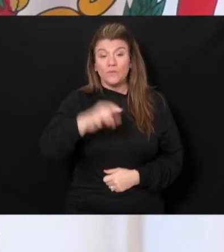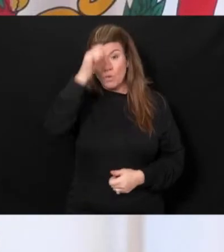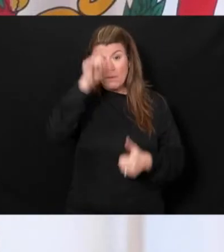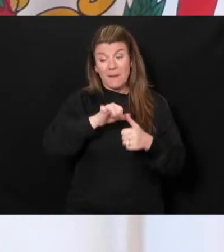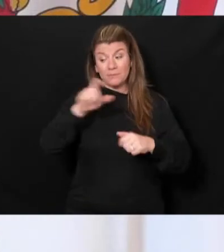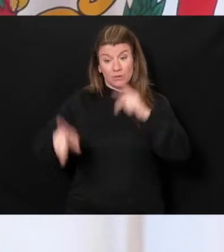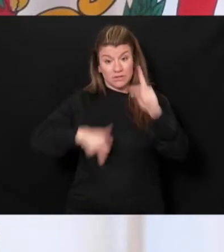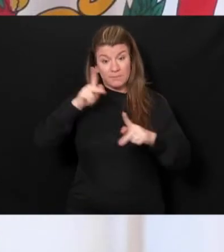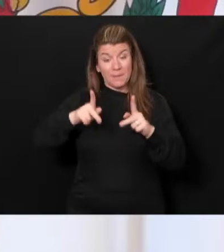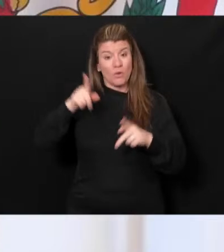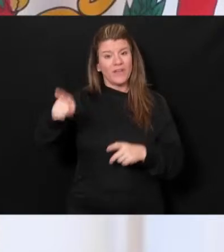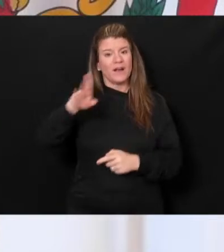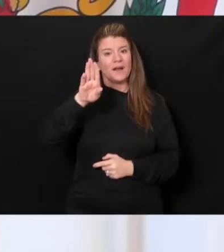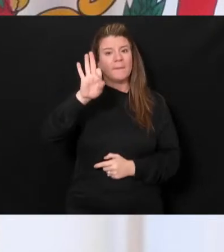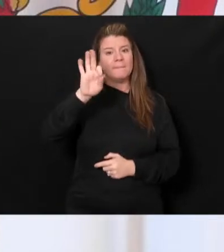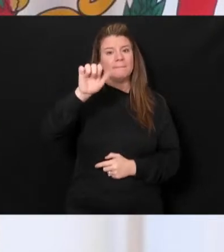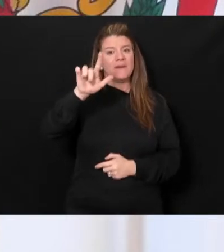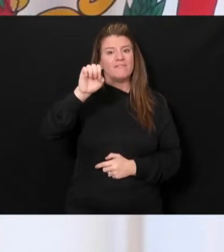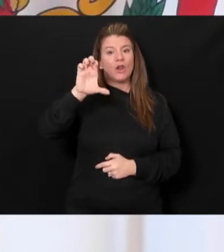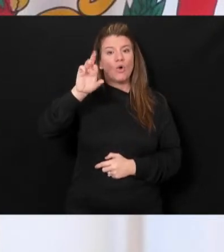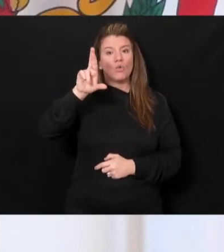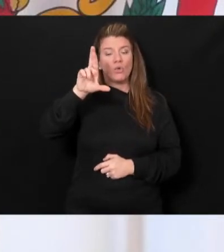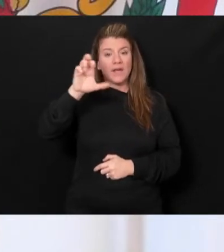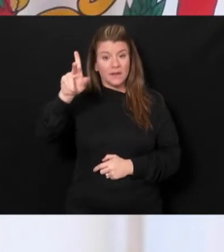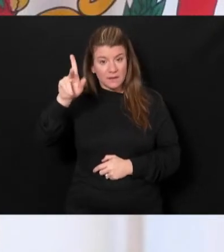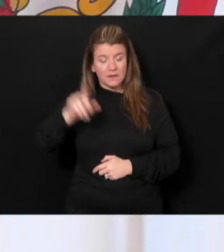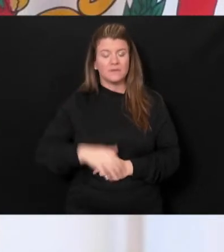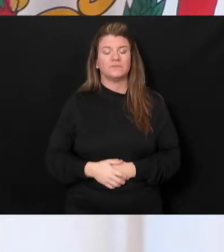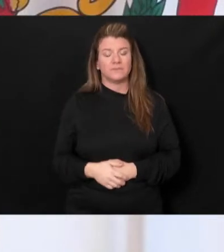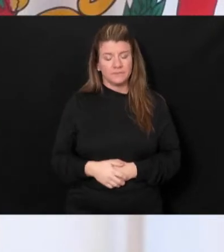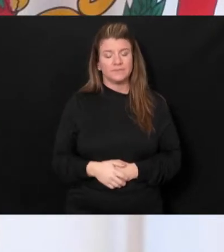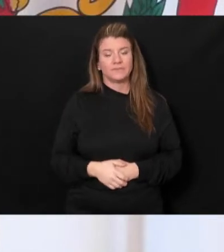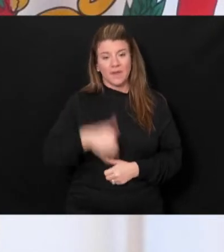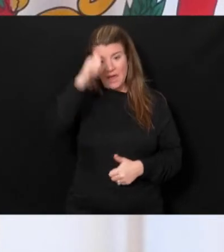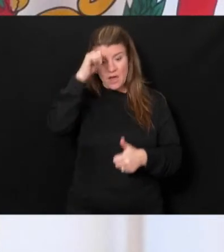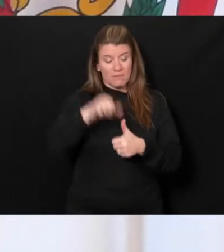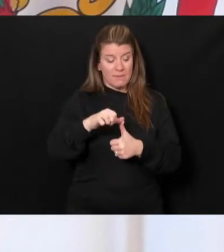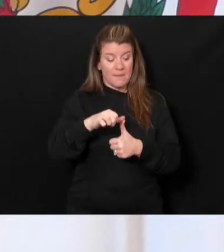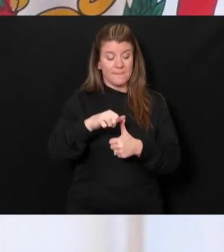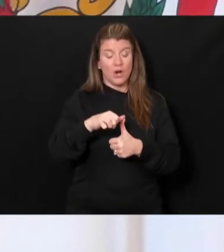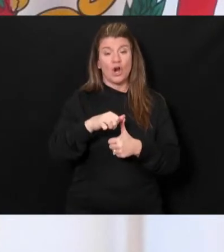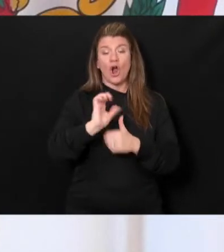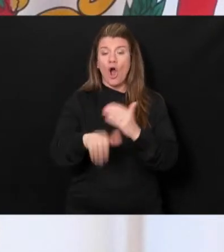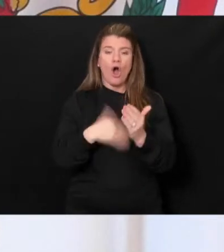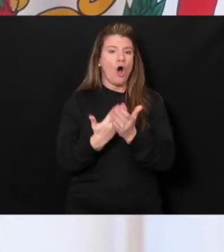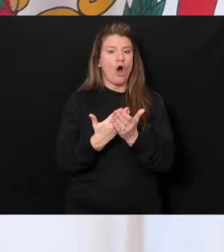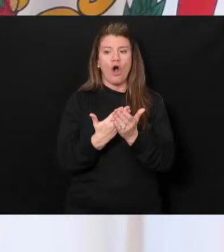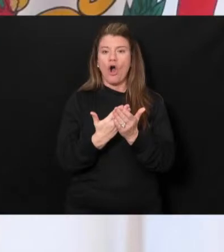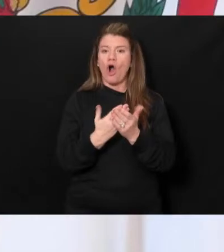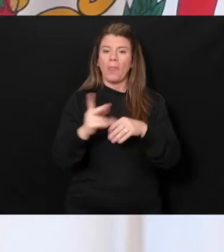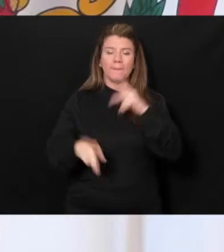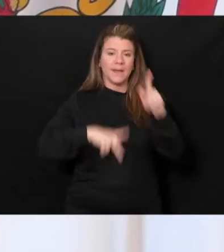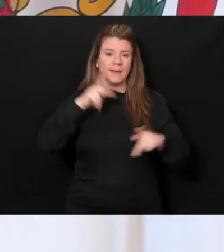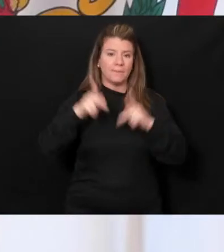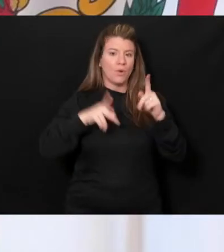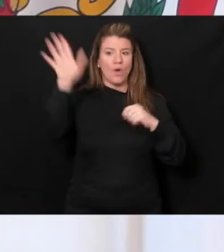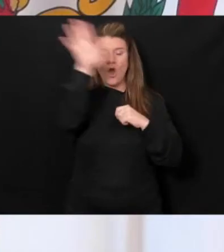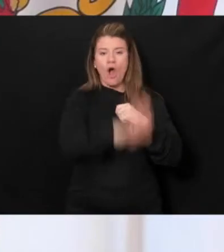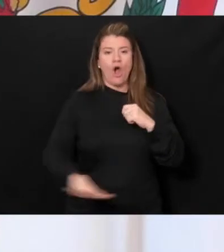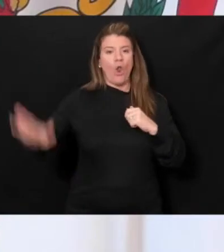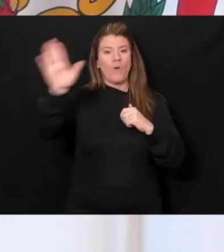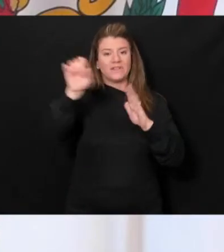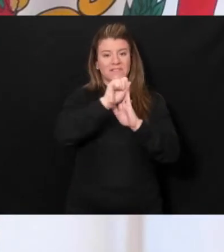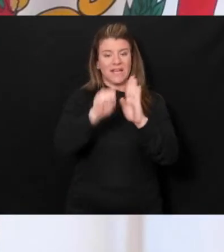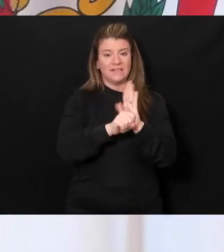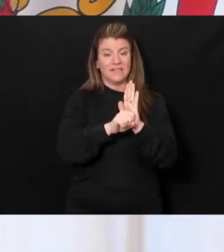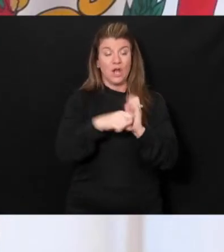folks down in Buffalo Creek, and just remember all the people across this great state.